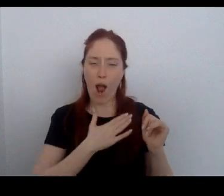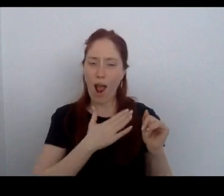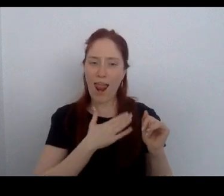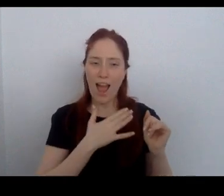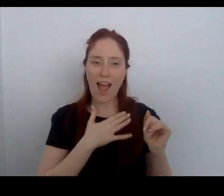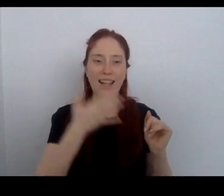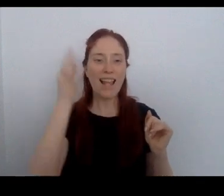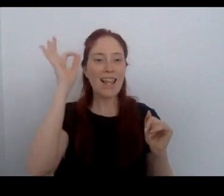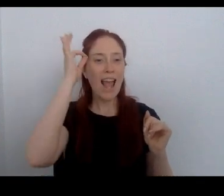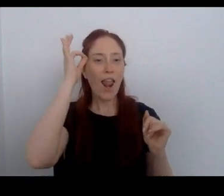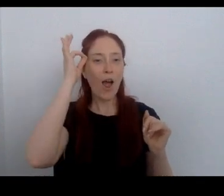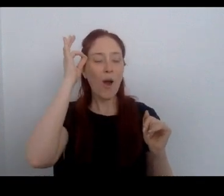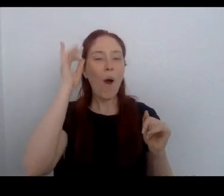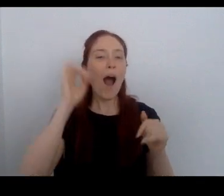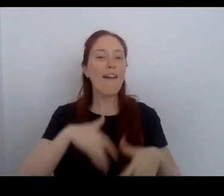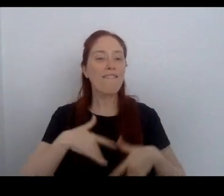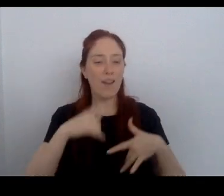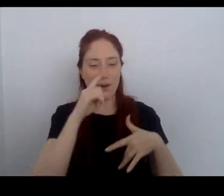yeah.